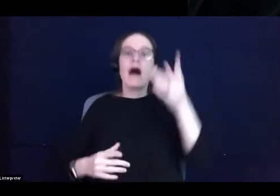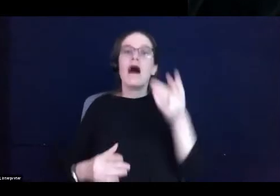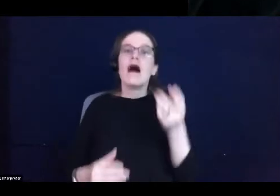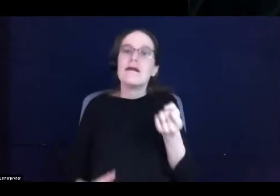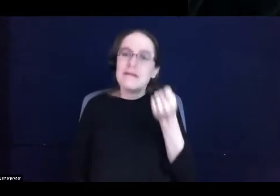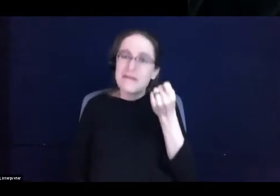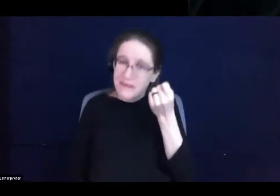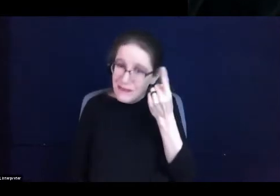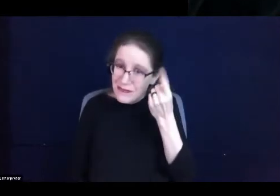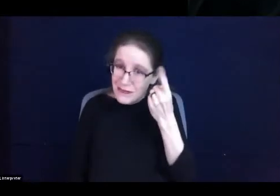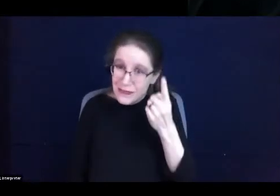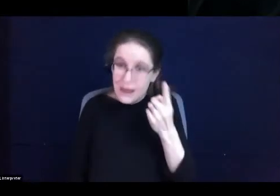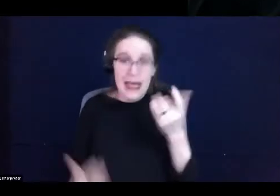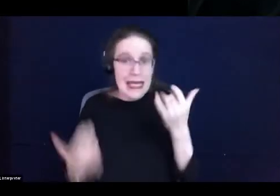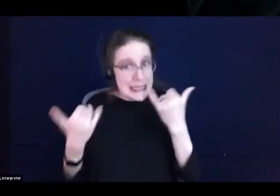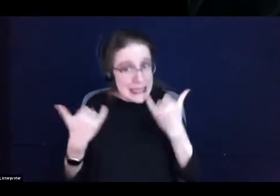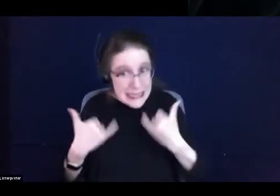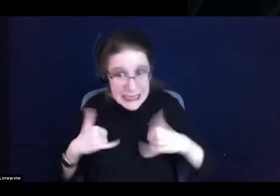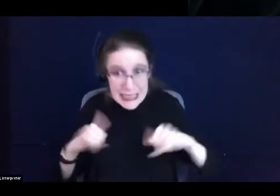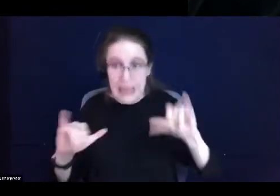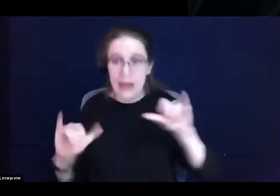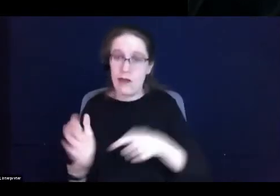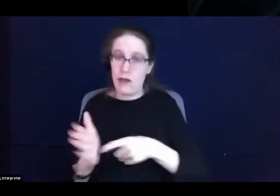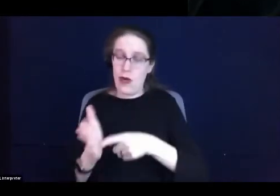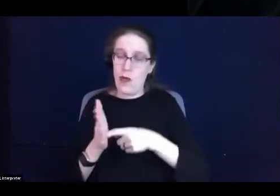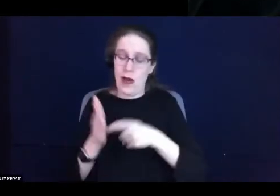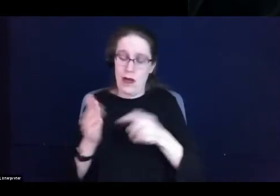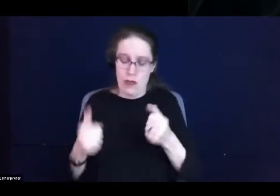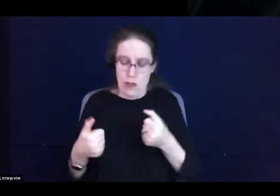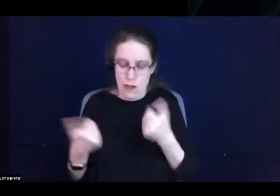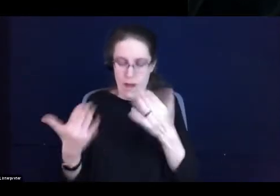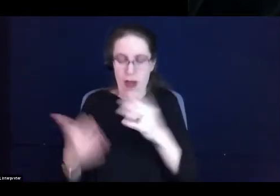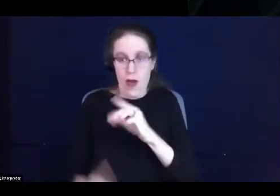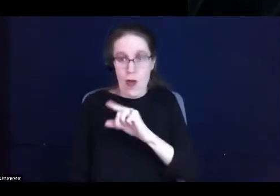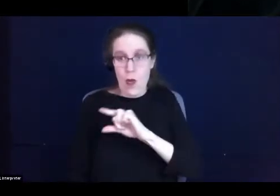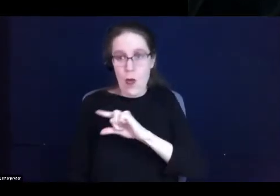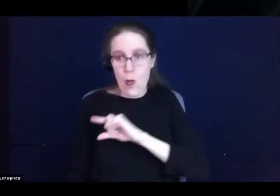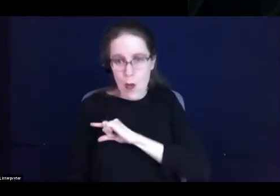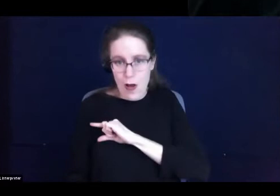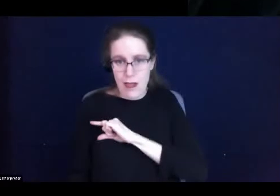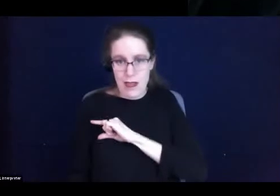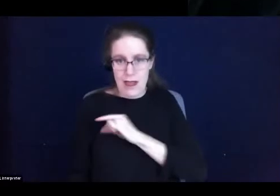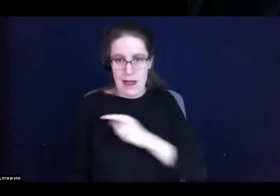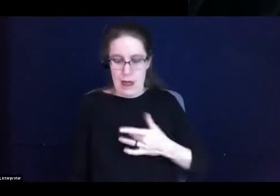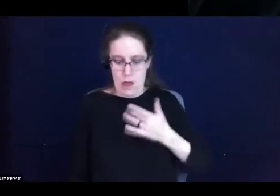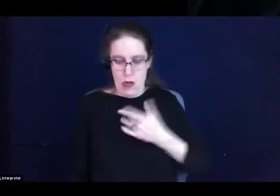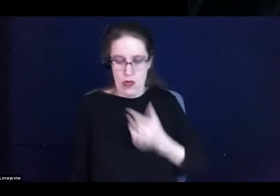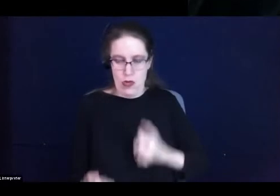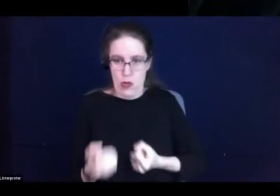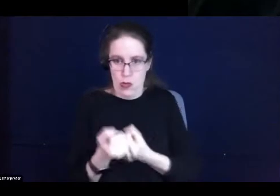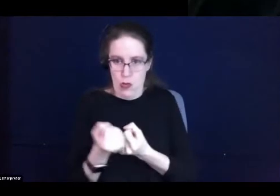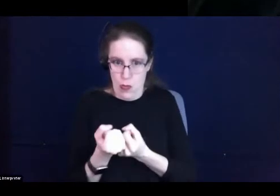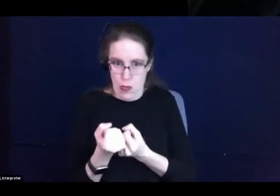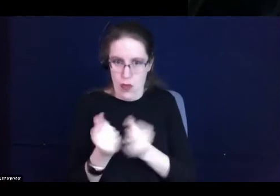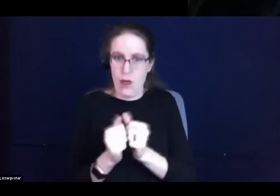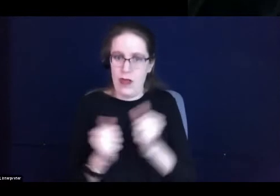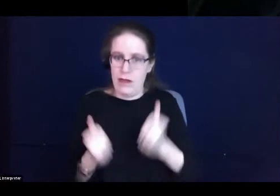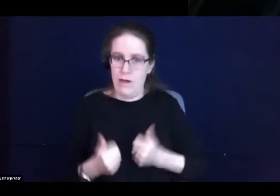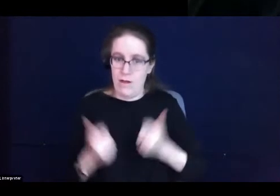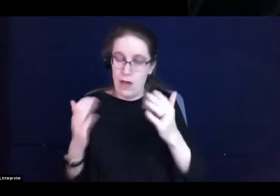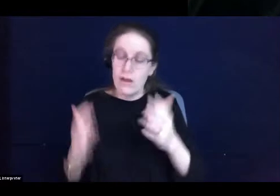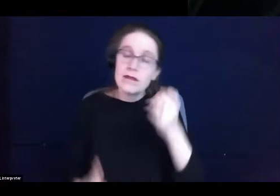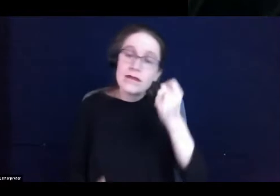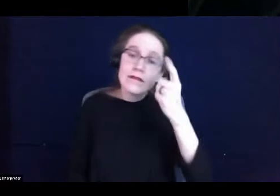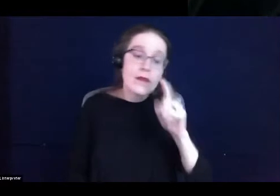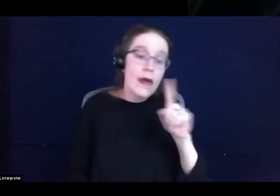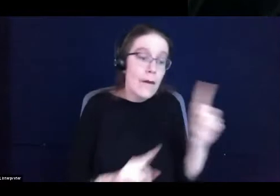to provide quality emotional support to survivors. Often, when sexual violence survivors are asked what they